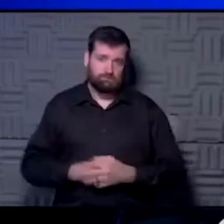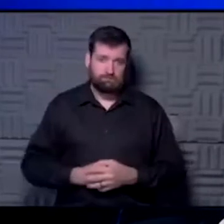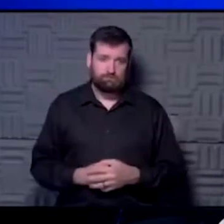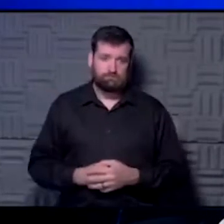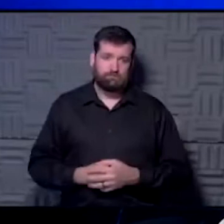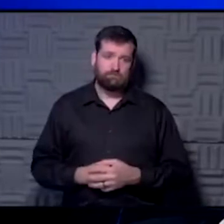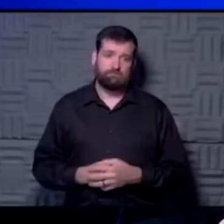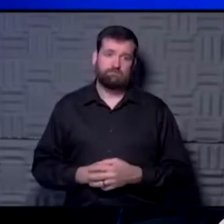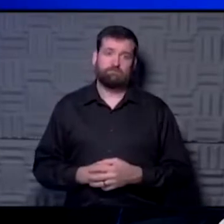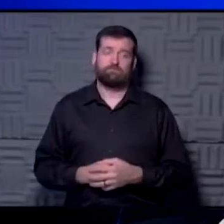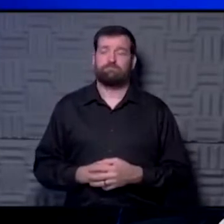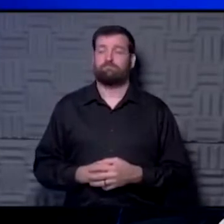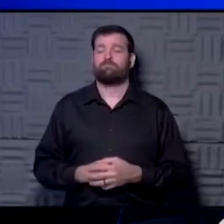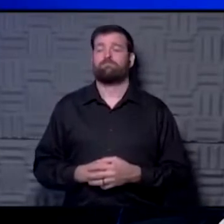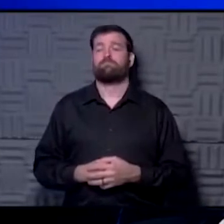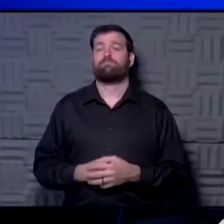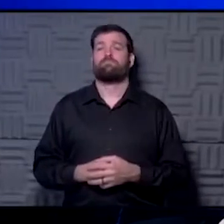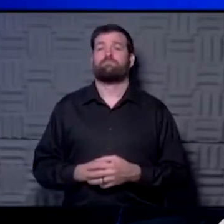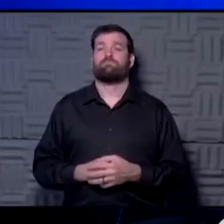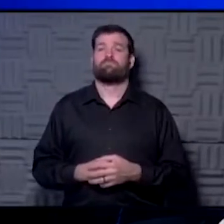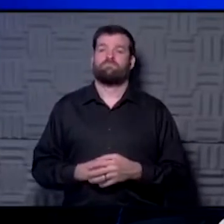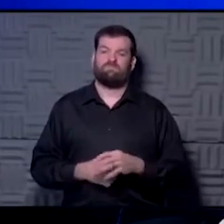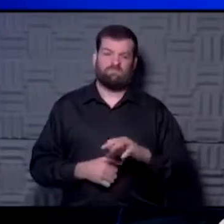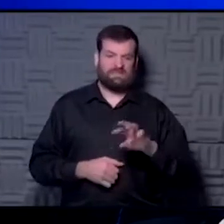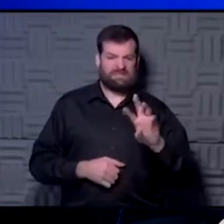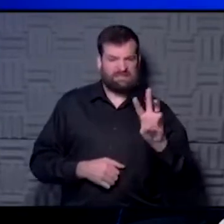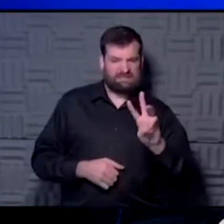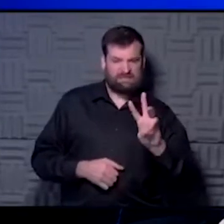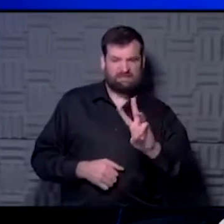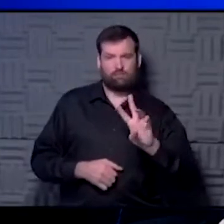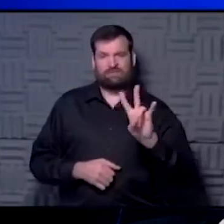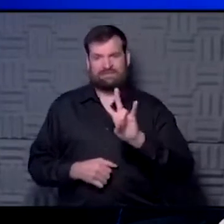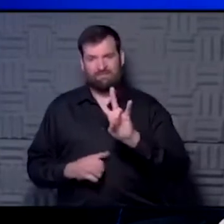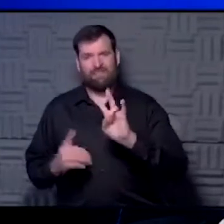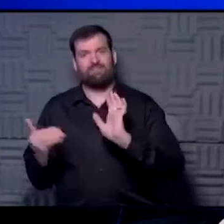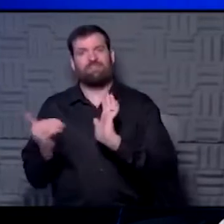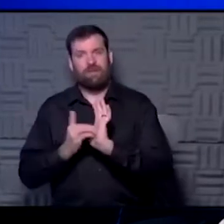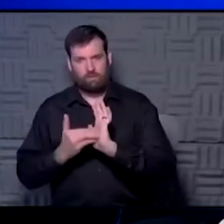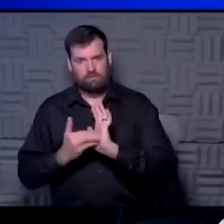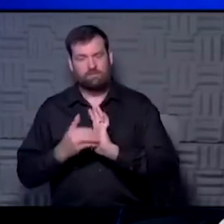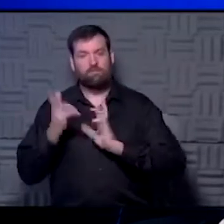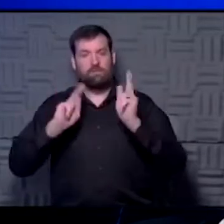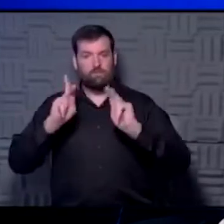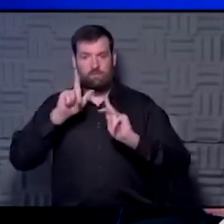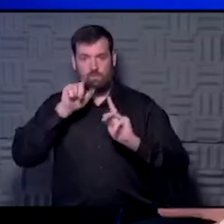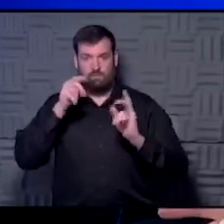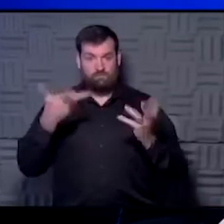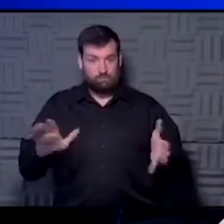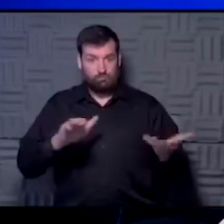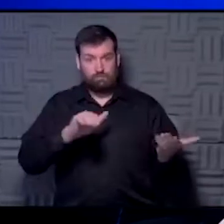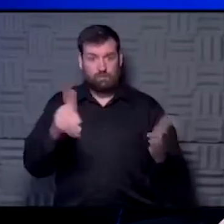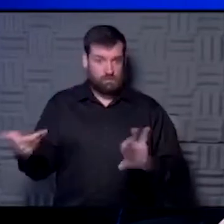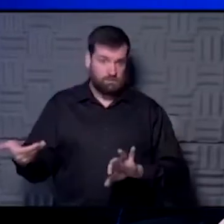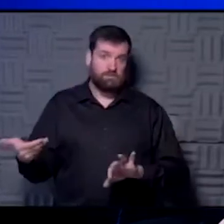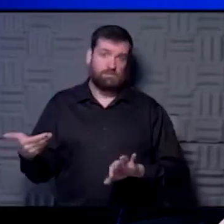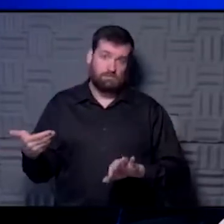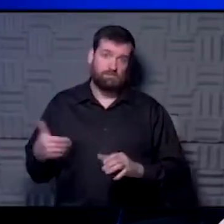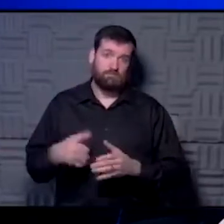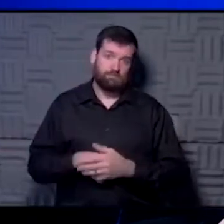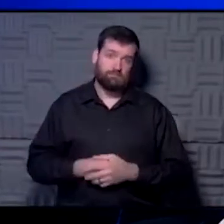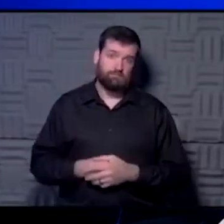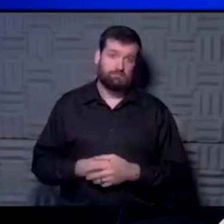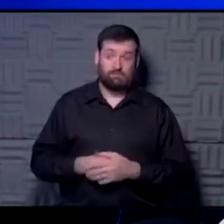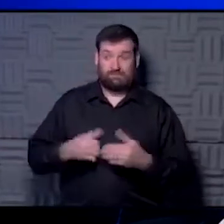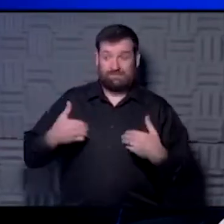you know, in looking at that, there are 6,000 to 7,000 people who have died